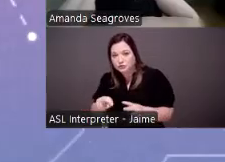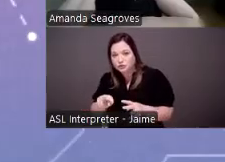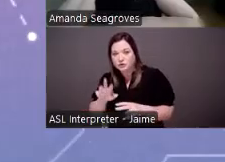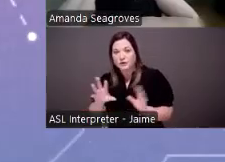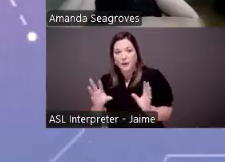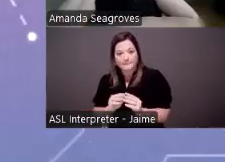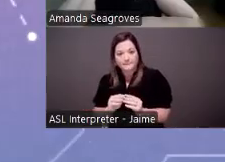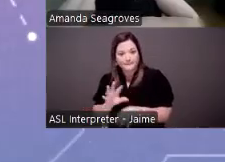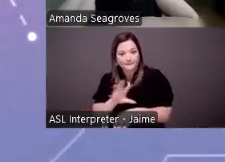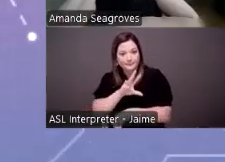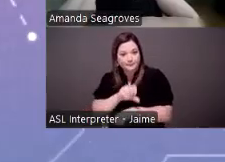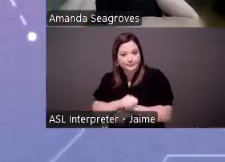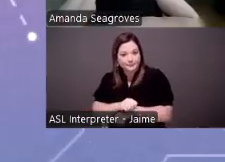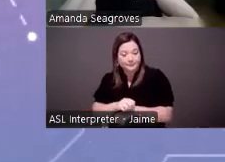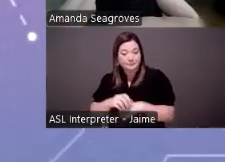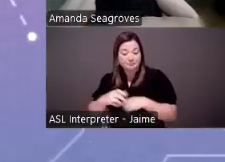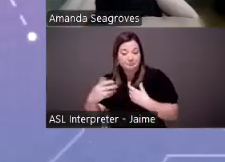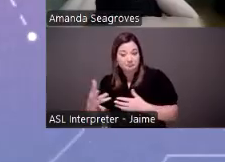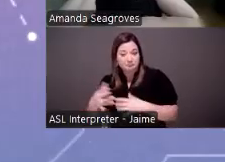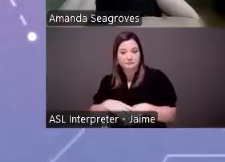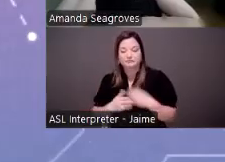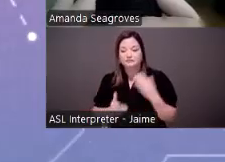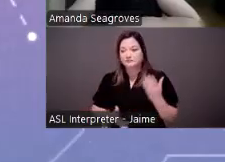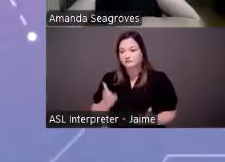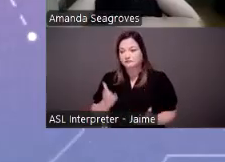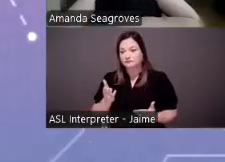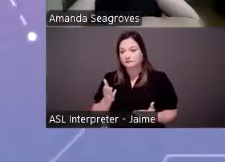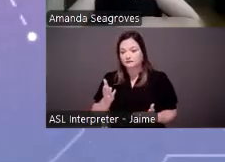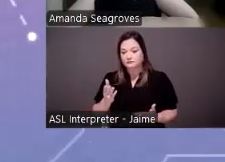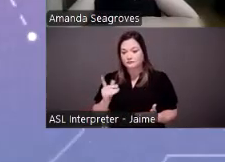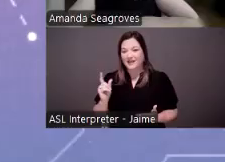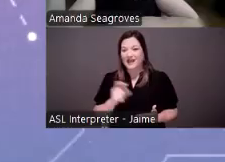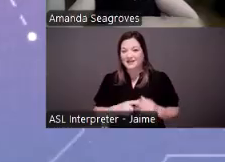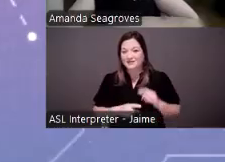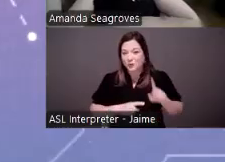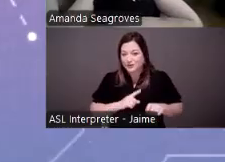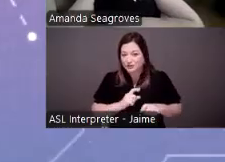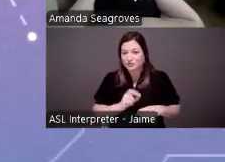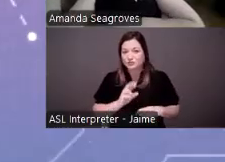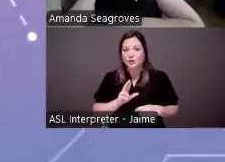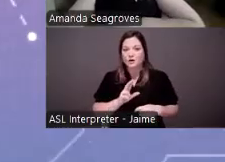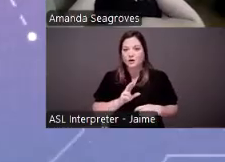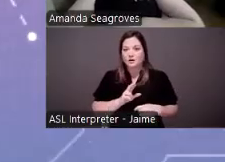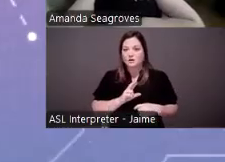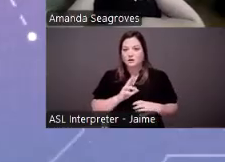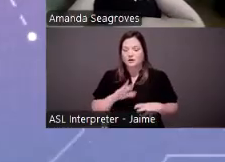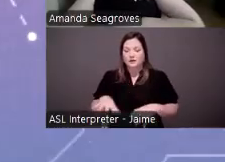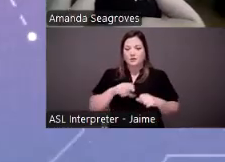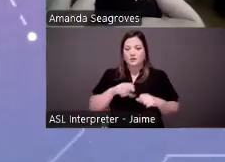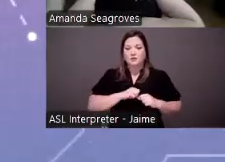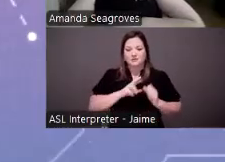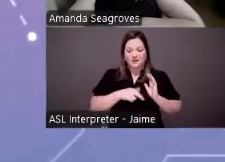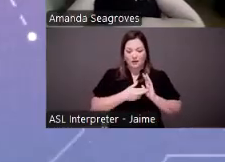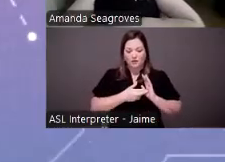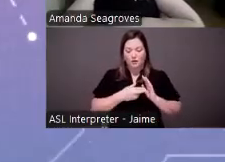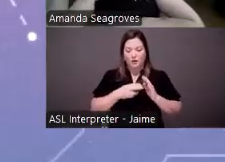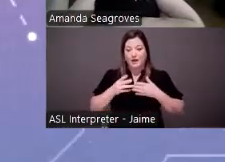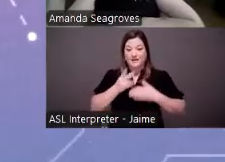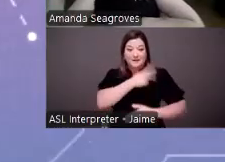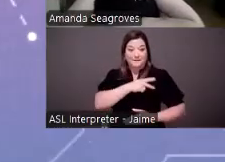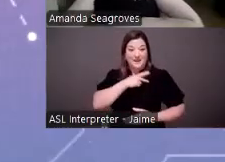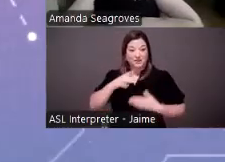session, and then maybe asking questions or kind of taking that role as like a patient leader during that